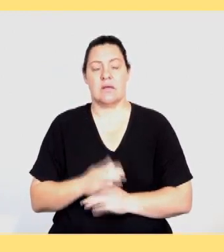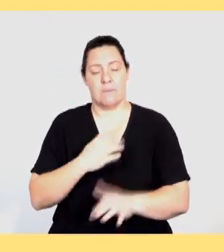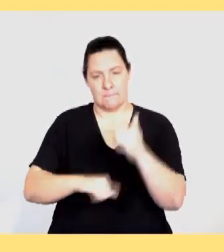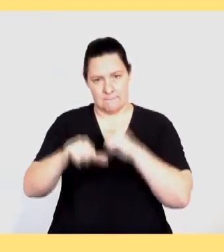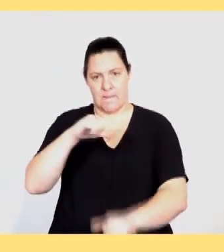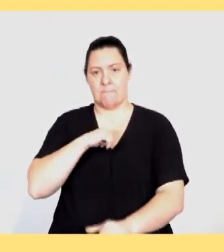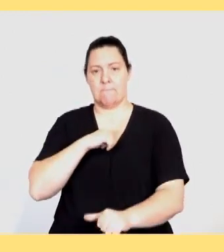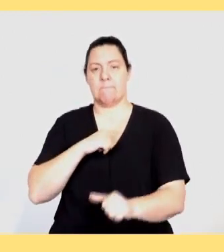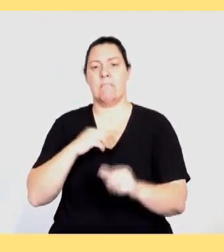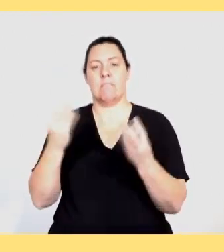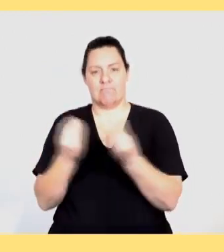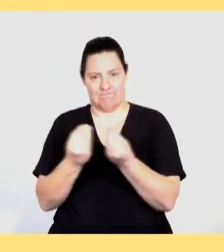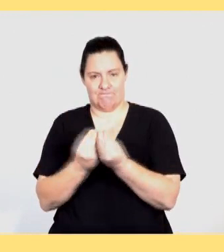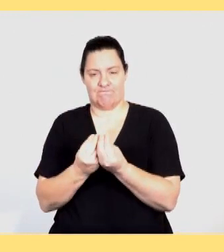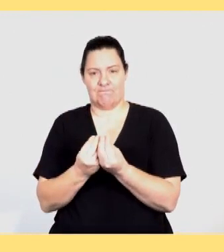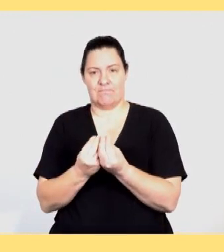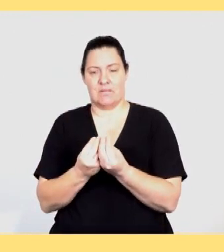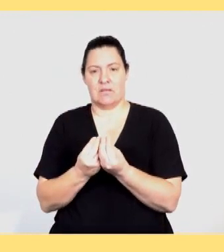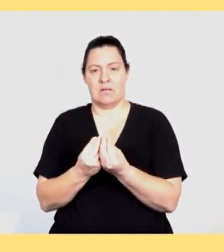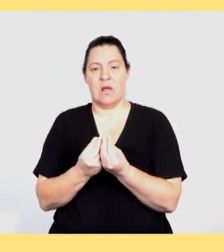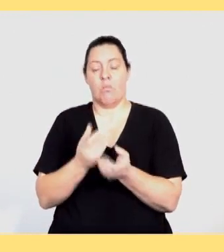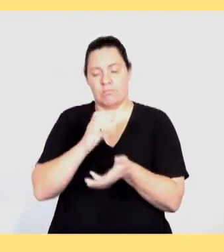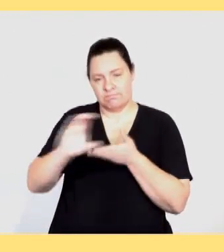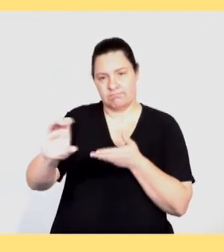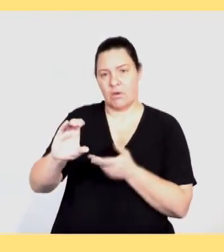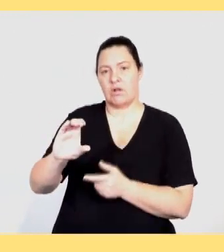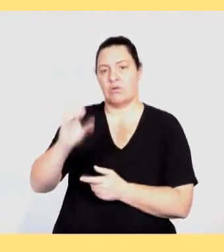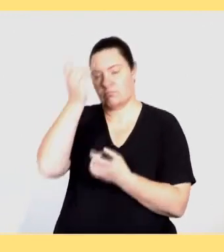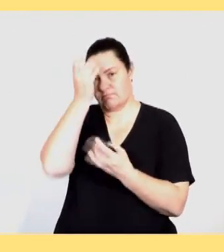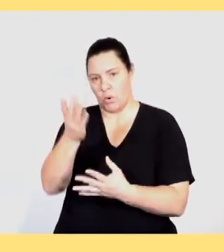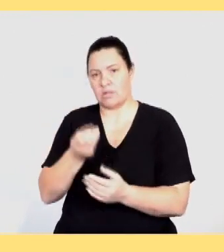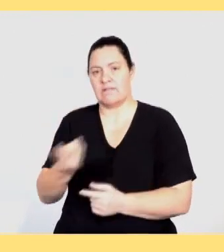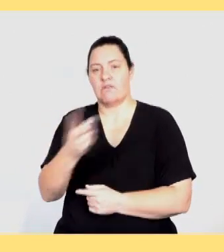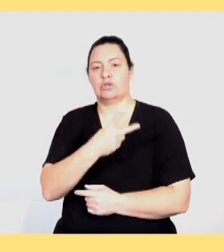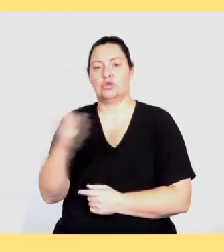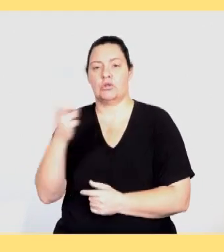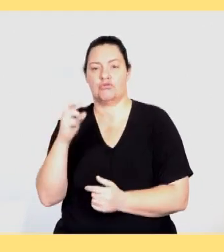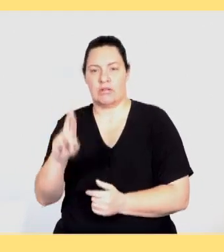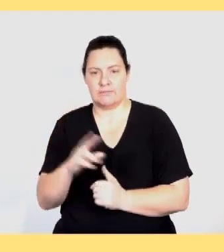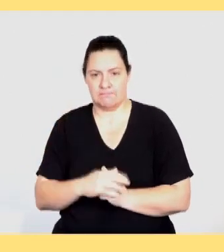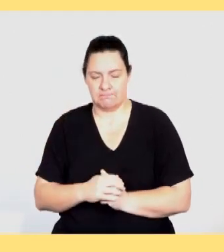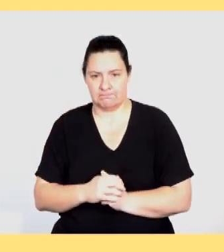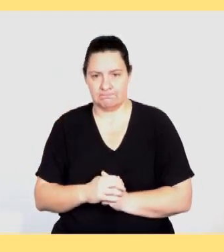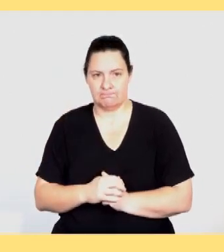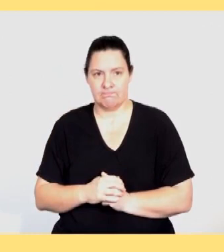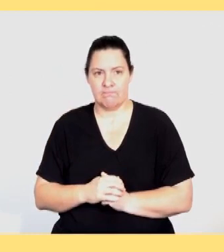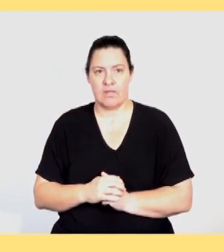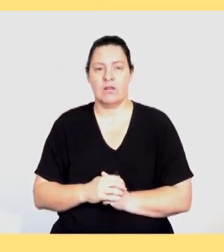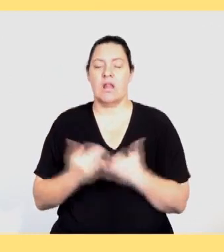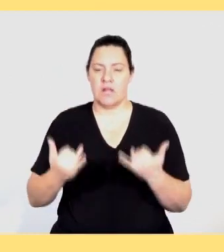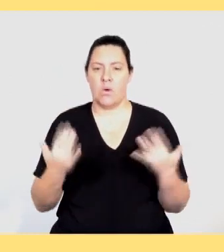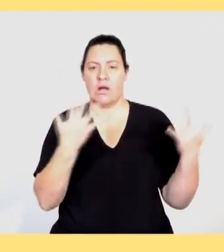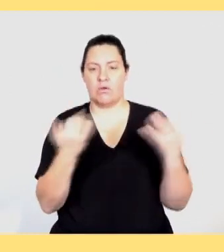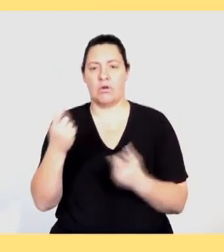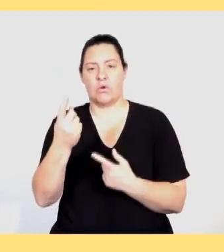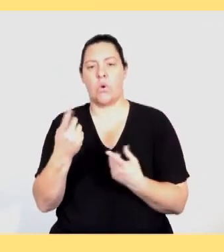Dre. Returned goods and sent him a credit note for 200. So I'm coming here, 200. Already